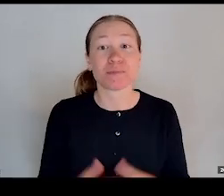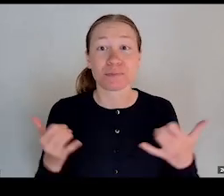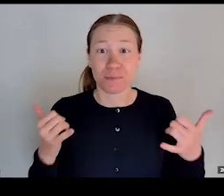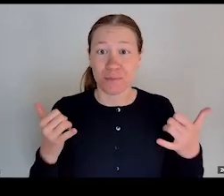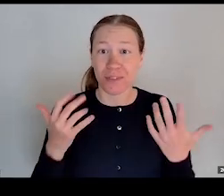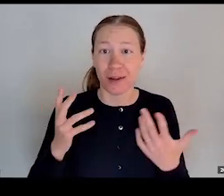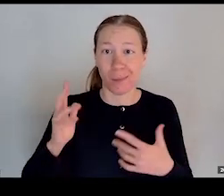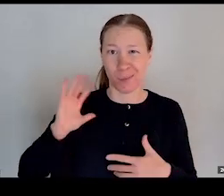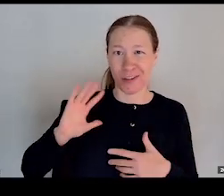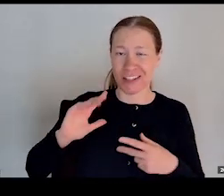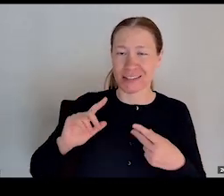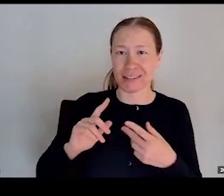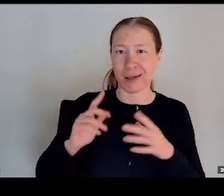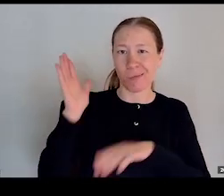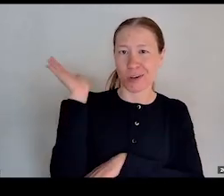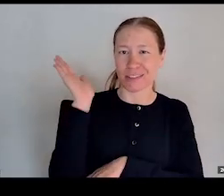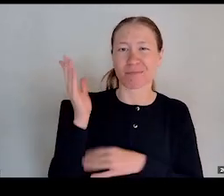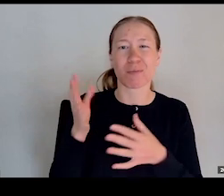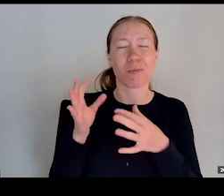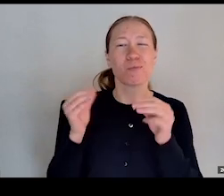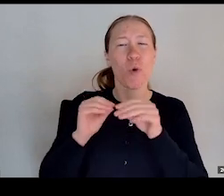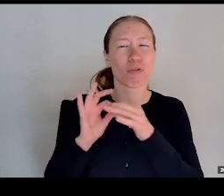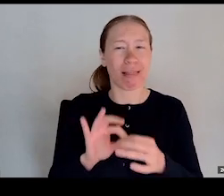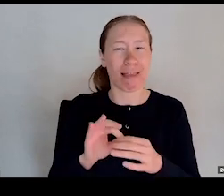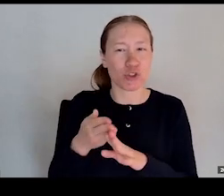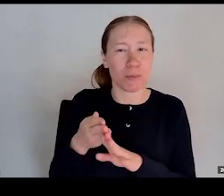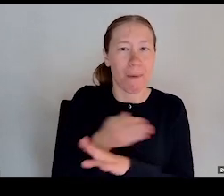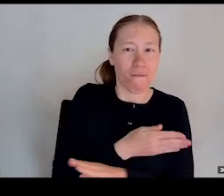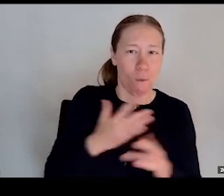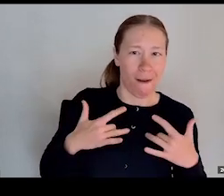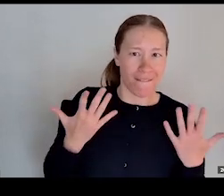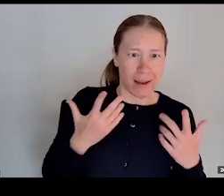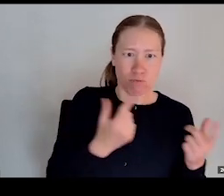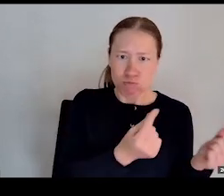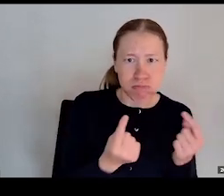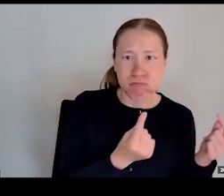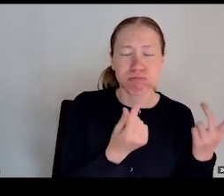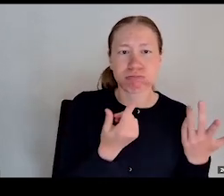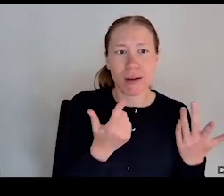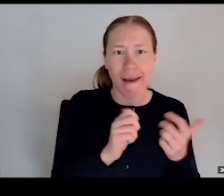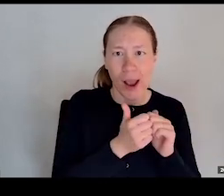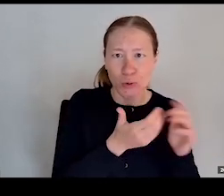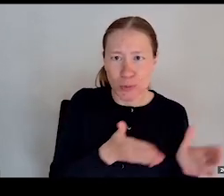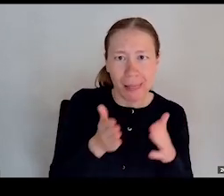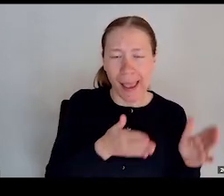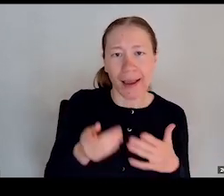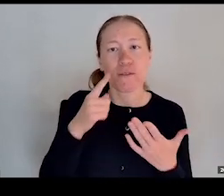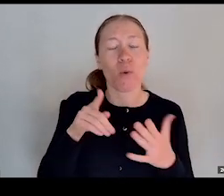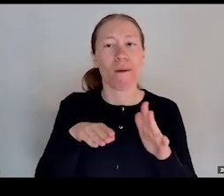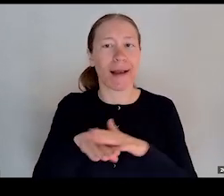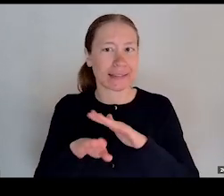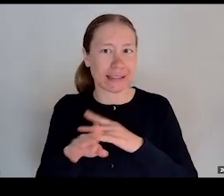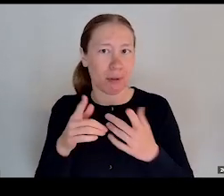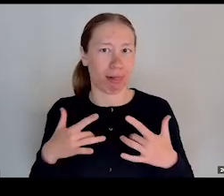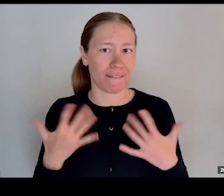of the past presentation was, again, more on those preparatory items that should be considered in advance when planning an accessible event.